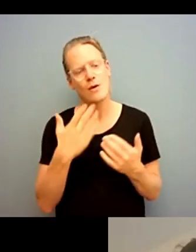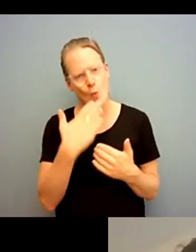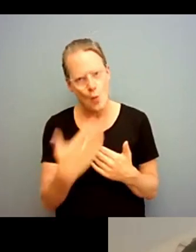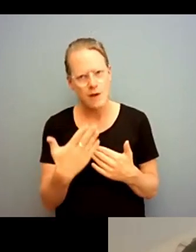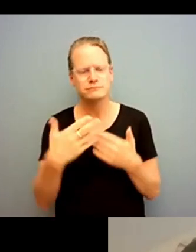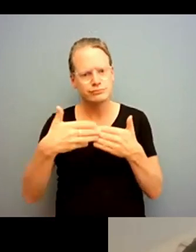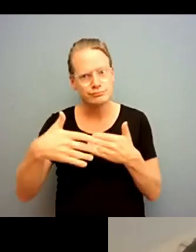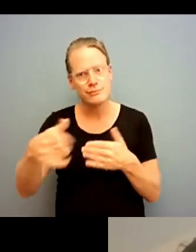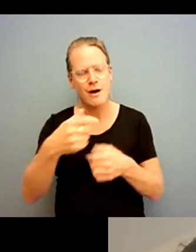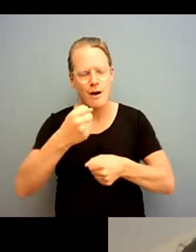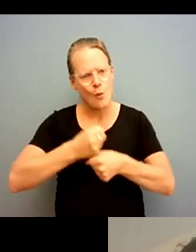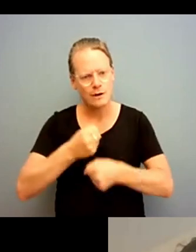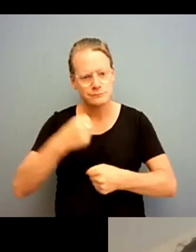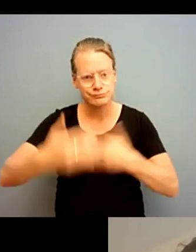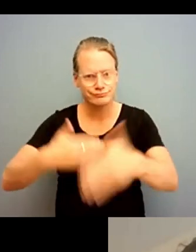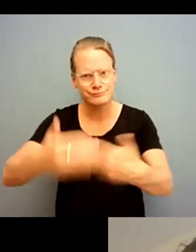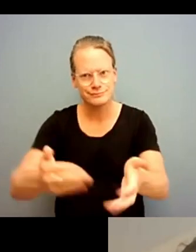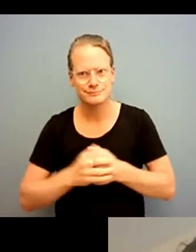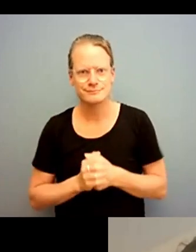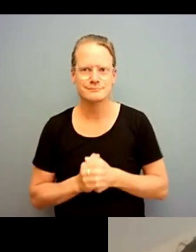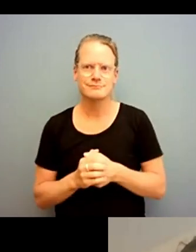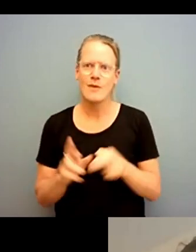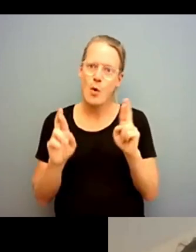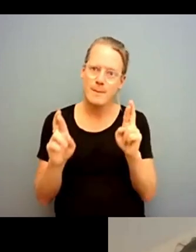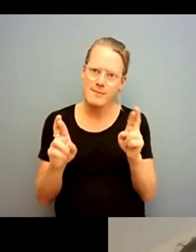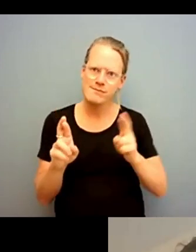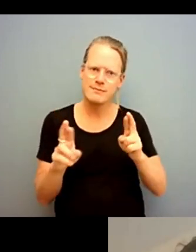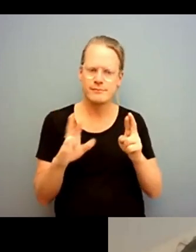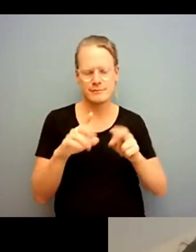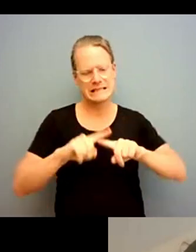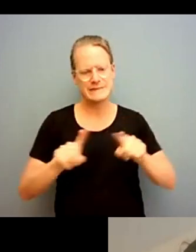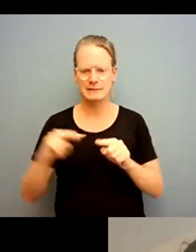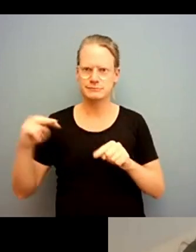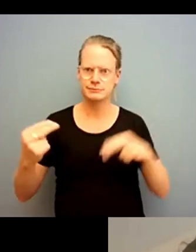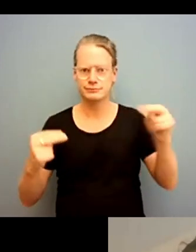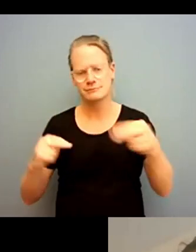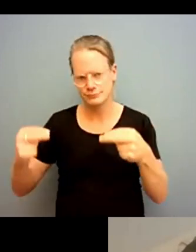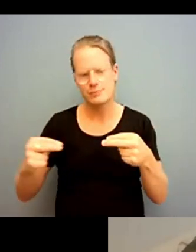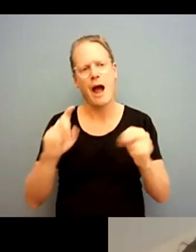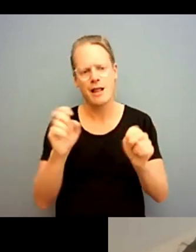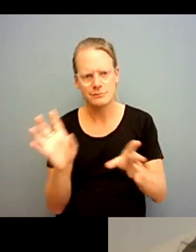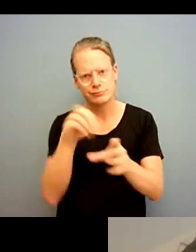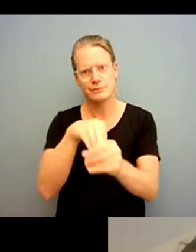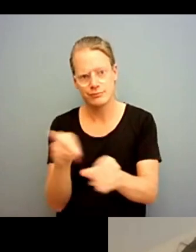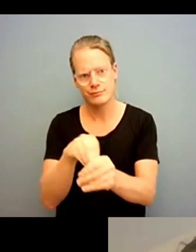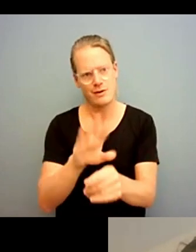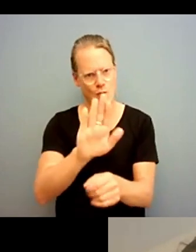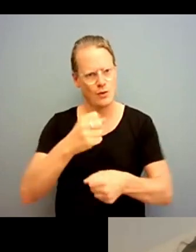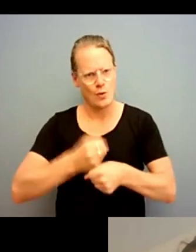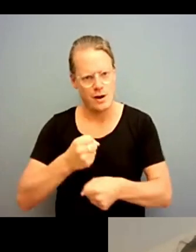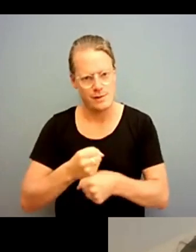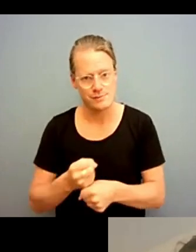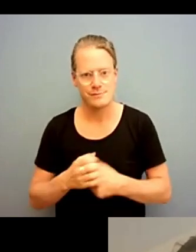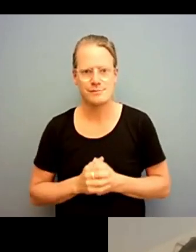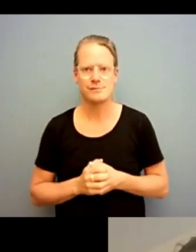these important perspectives and the work that you do. And please let us keep in contact, and I'm sure that we